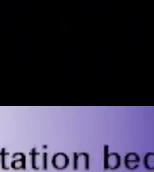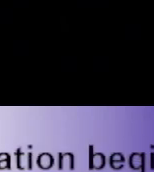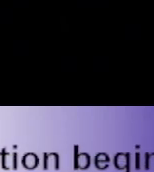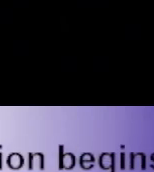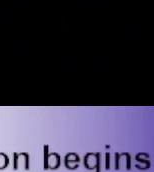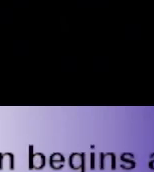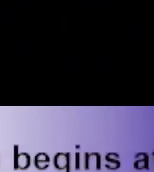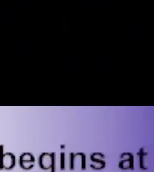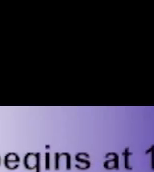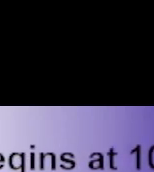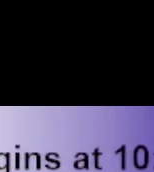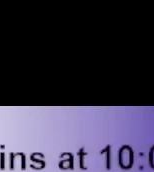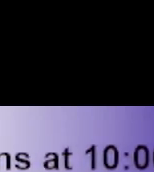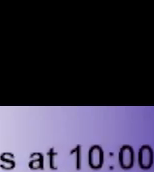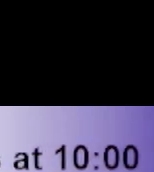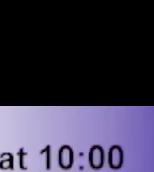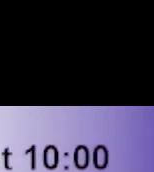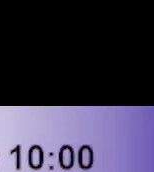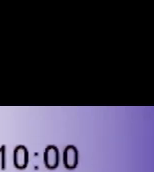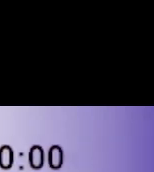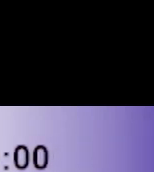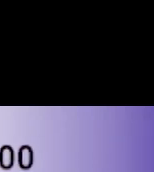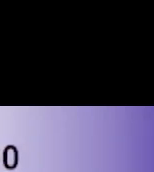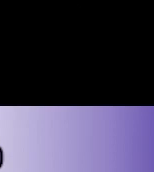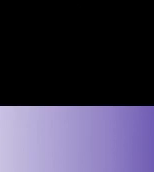They are separate yet together.